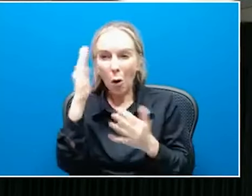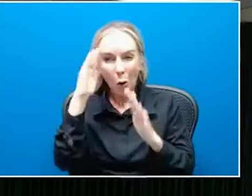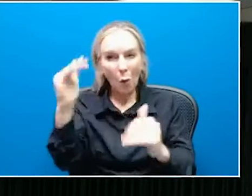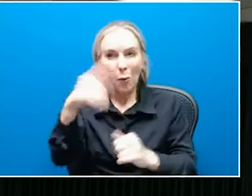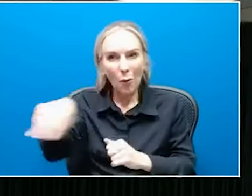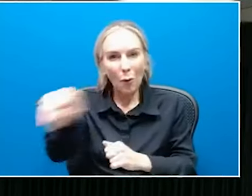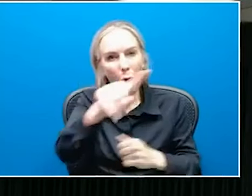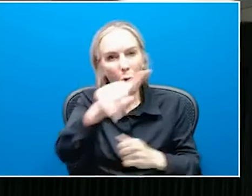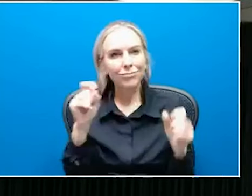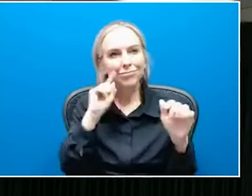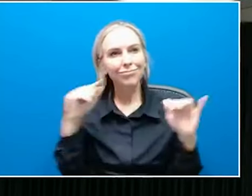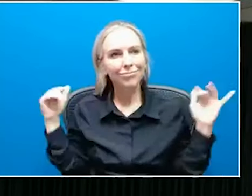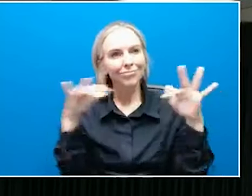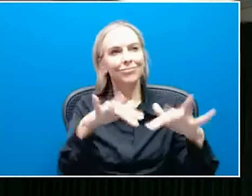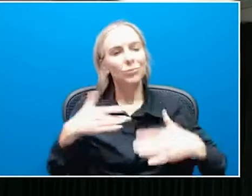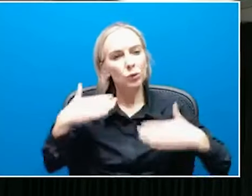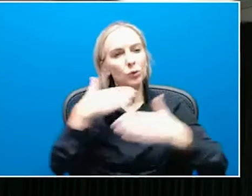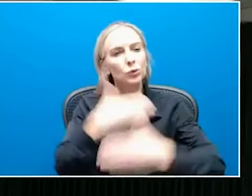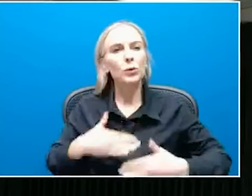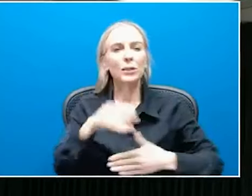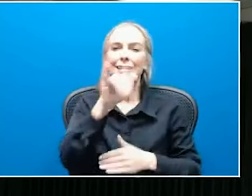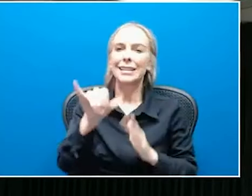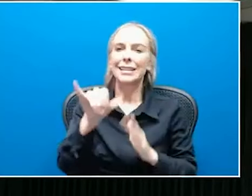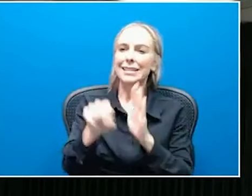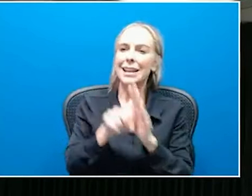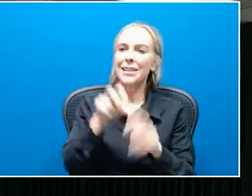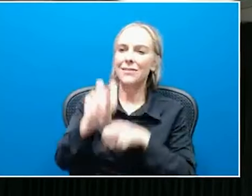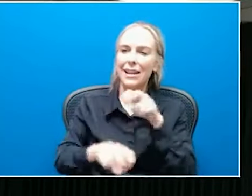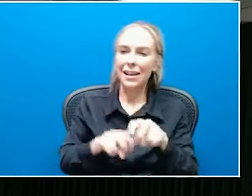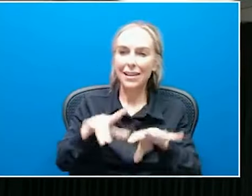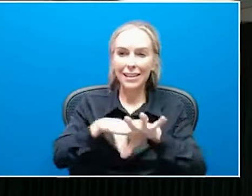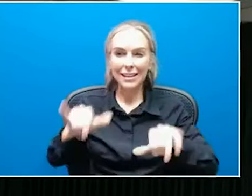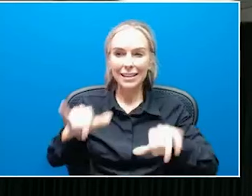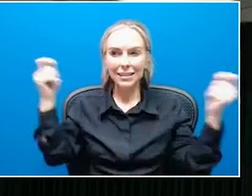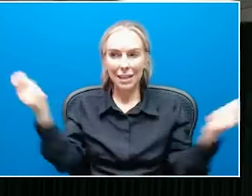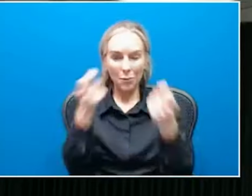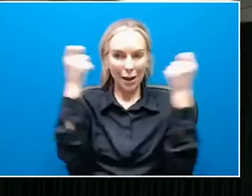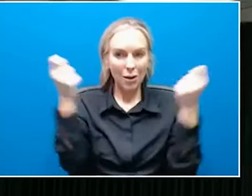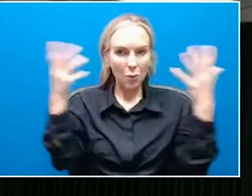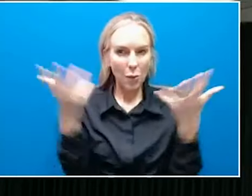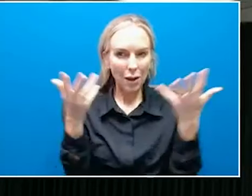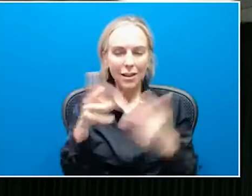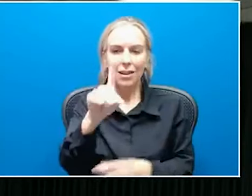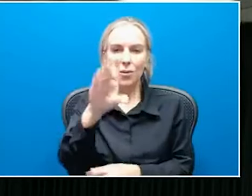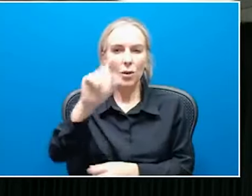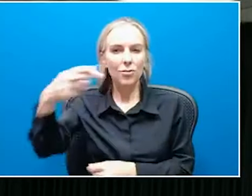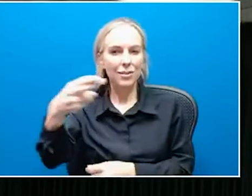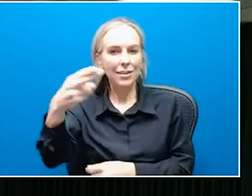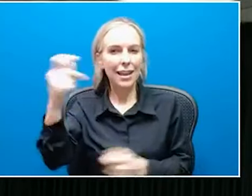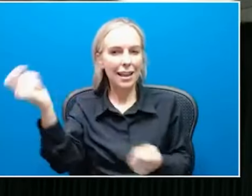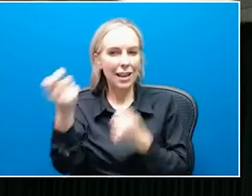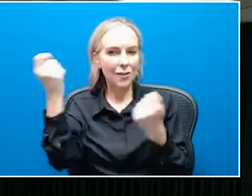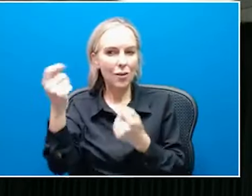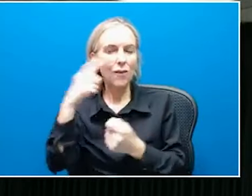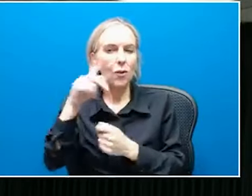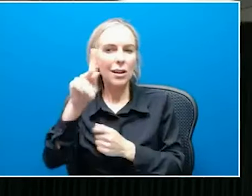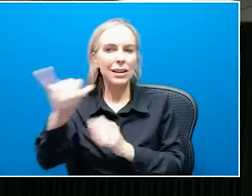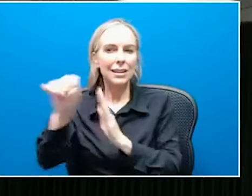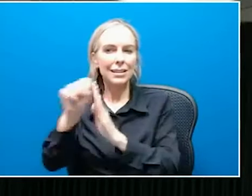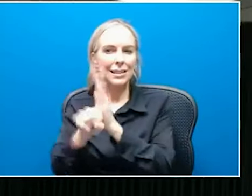State Fair, which we're also celebrating at the same time as the 100th anniversary of our Kentucky State Park. So a lot